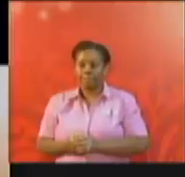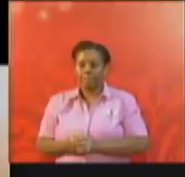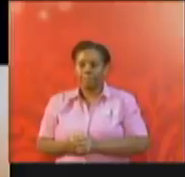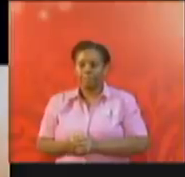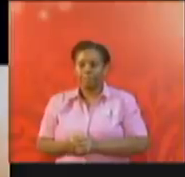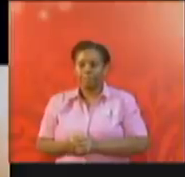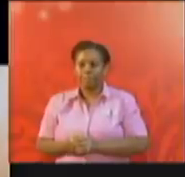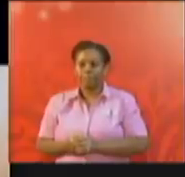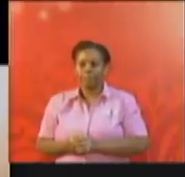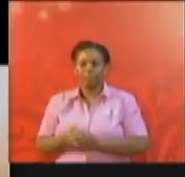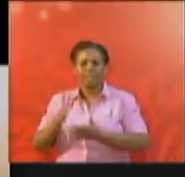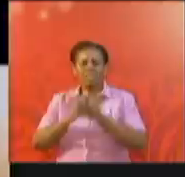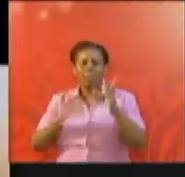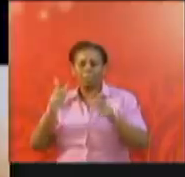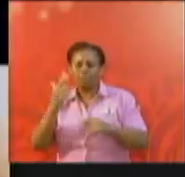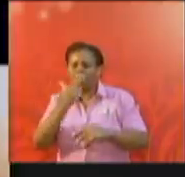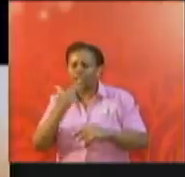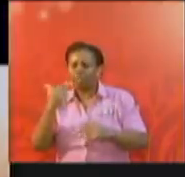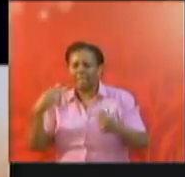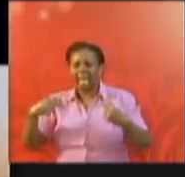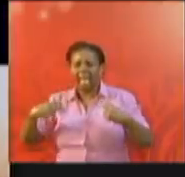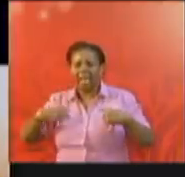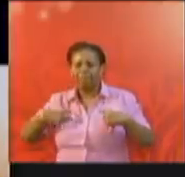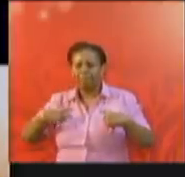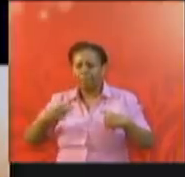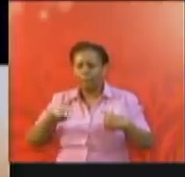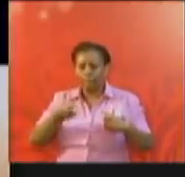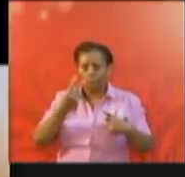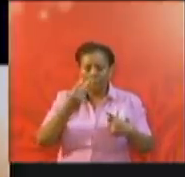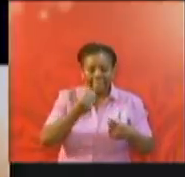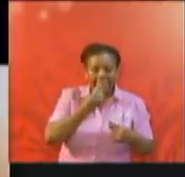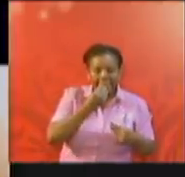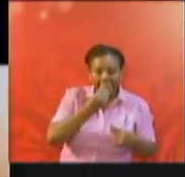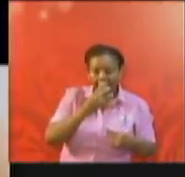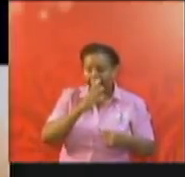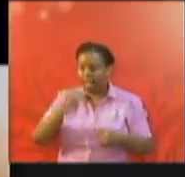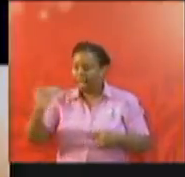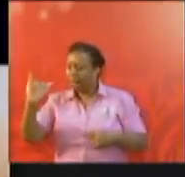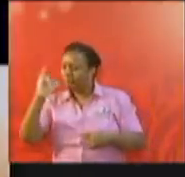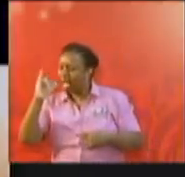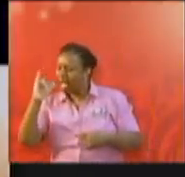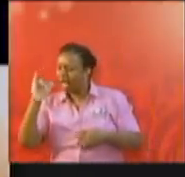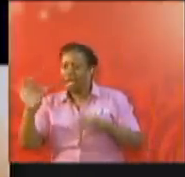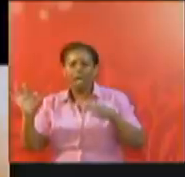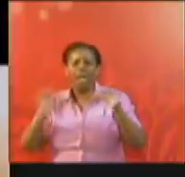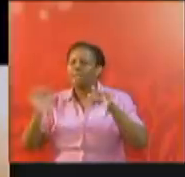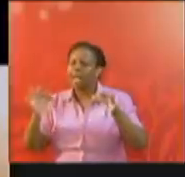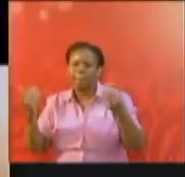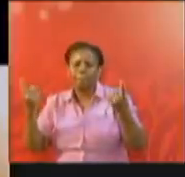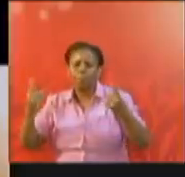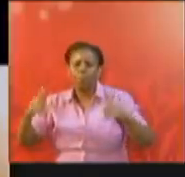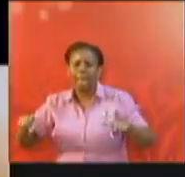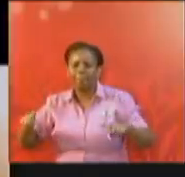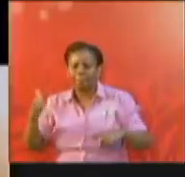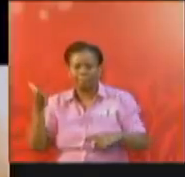is discrimination. So they would like some clarification on that. And also, you mentioned a short while ago that the legislation where it